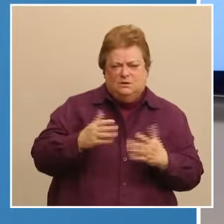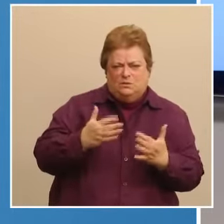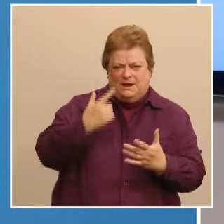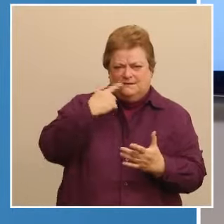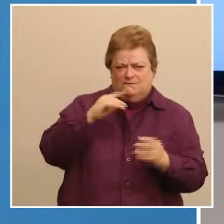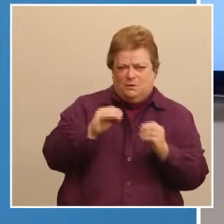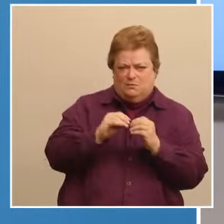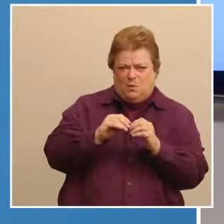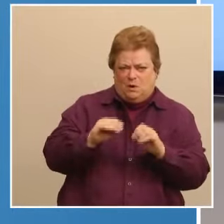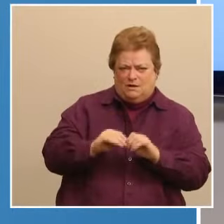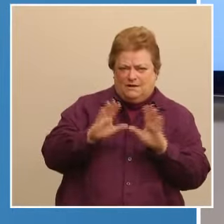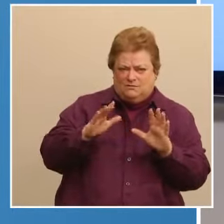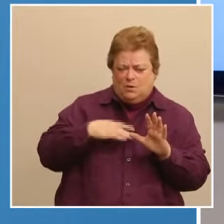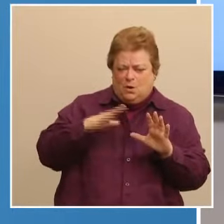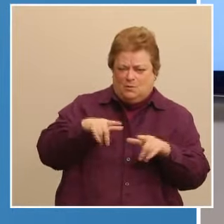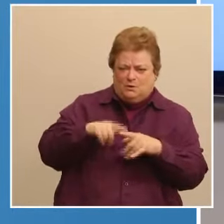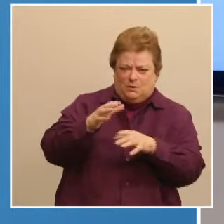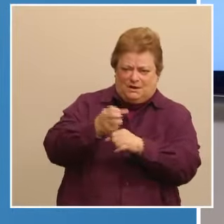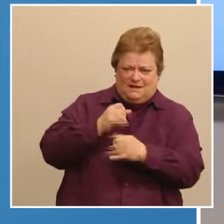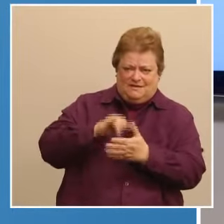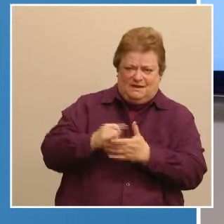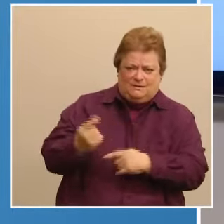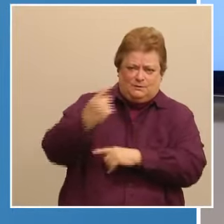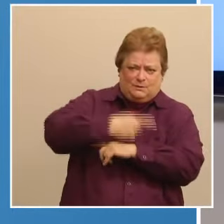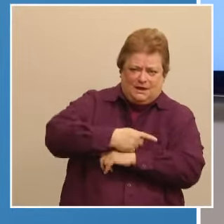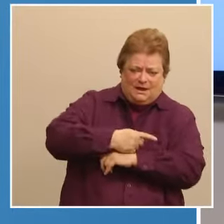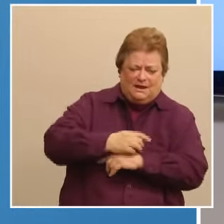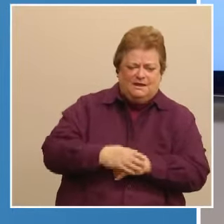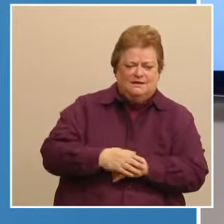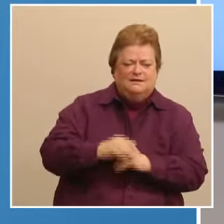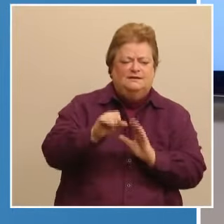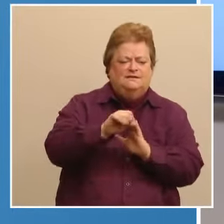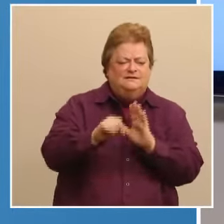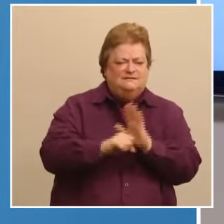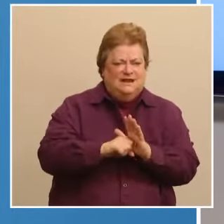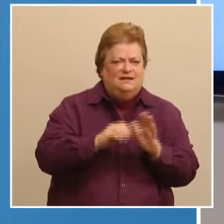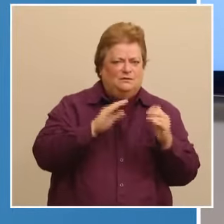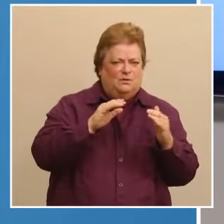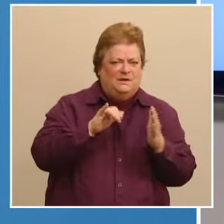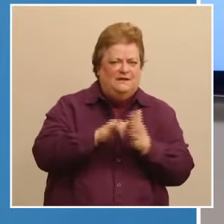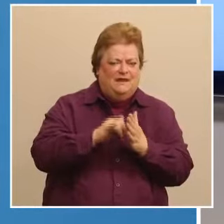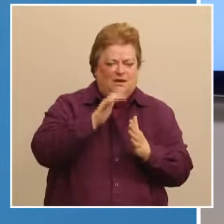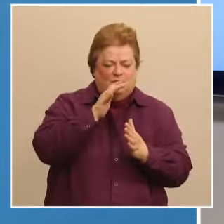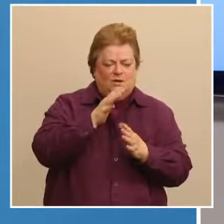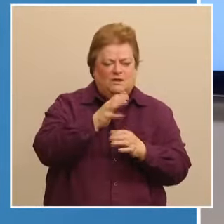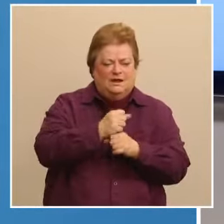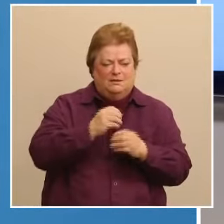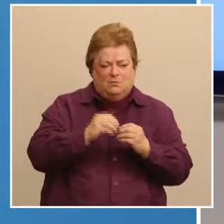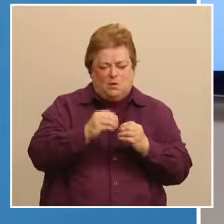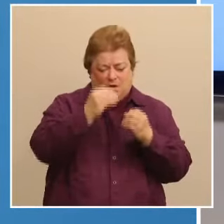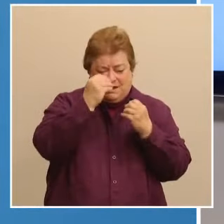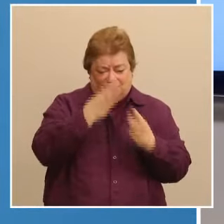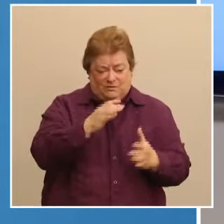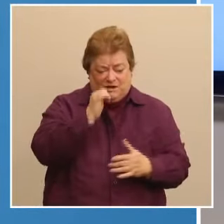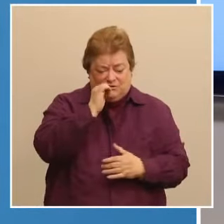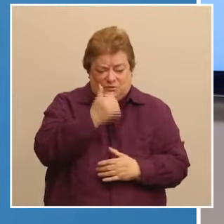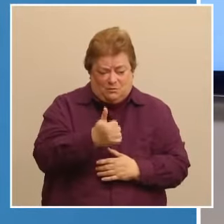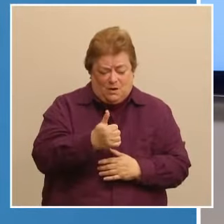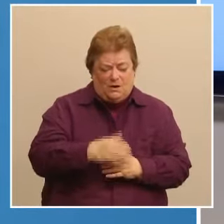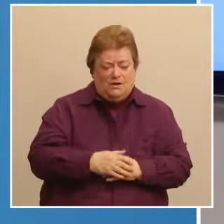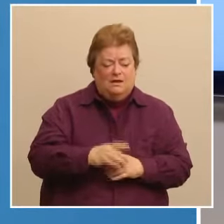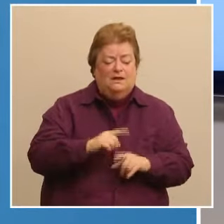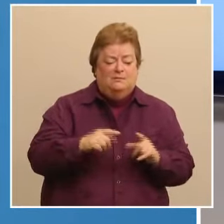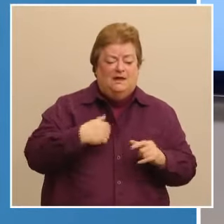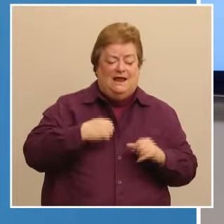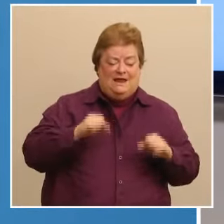We were hoping to have that today. The state is hoping that they will learn more information tomorrow. But I can